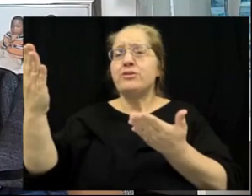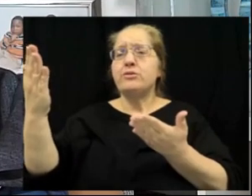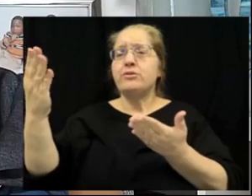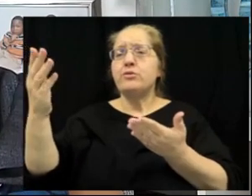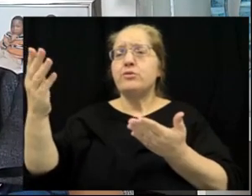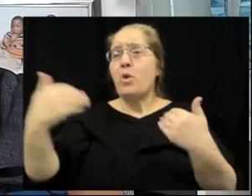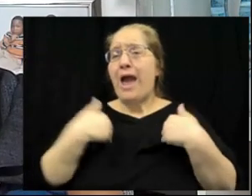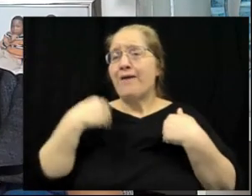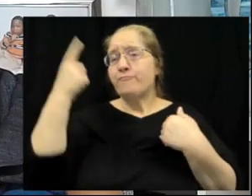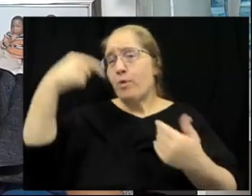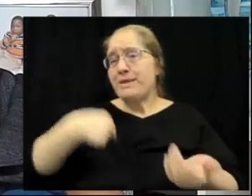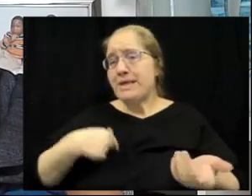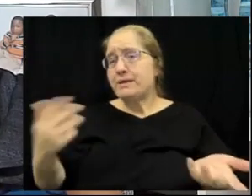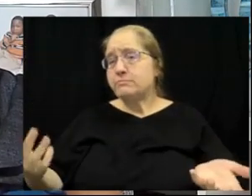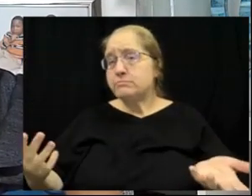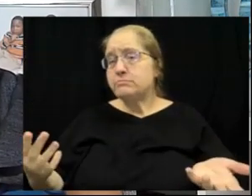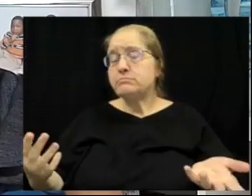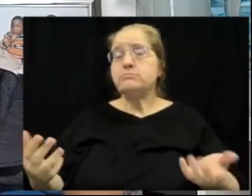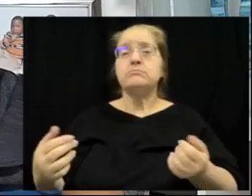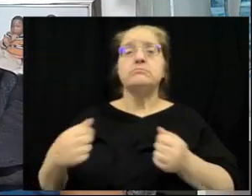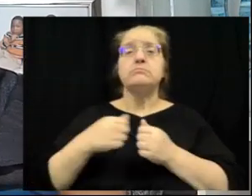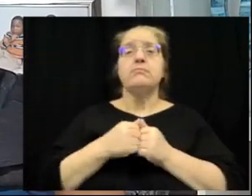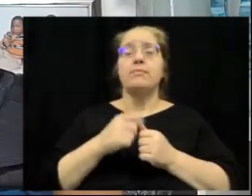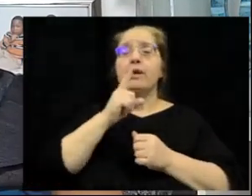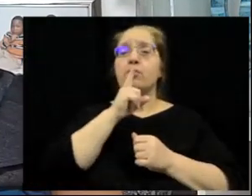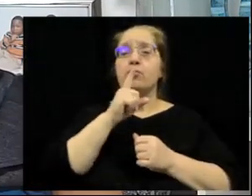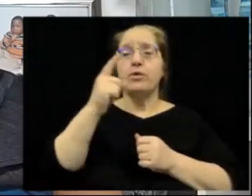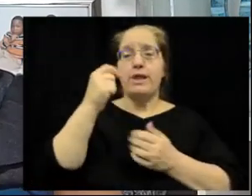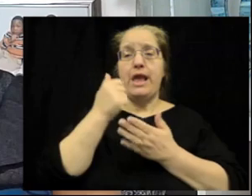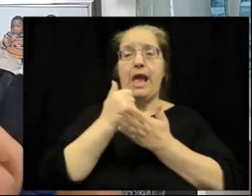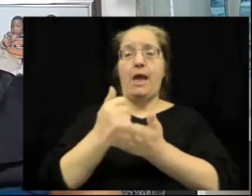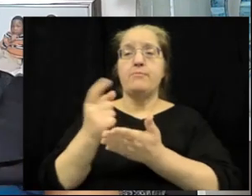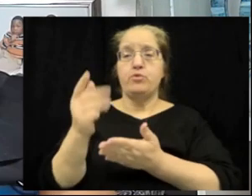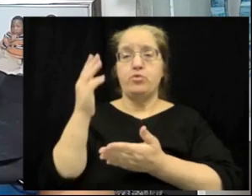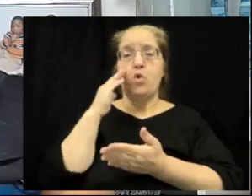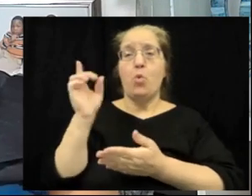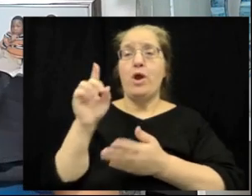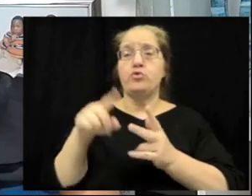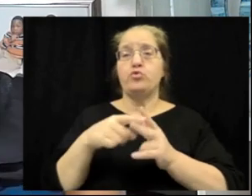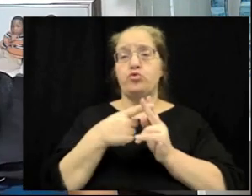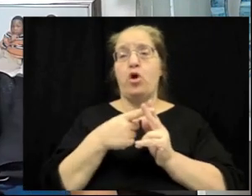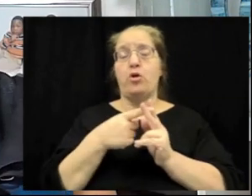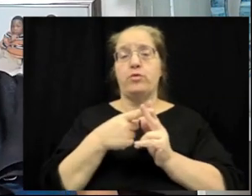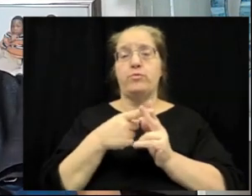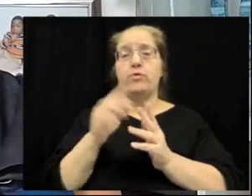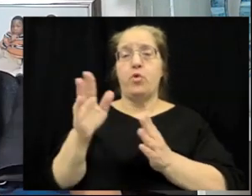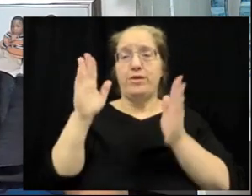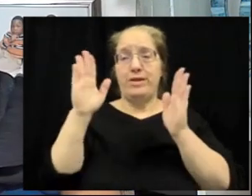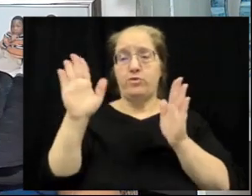gain from them? And I think that can really help you to know where to start to put your attention, your